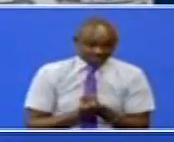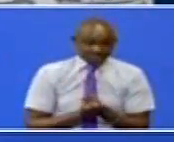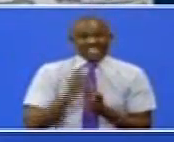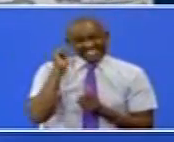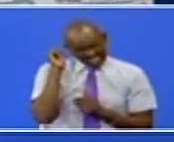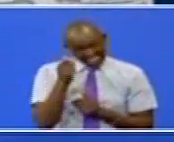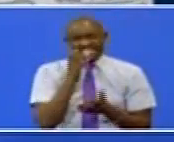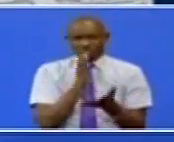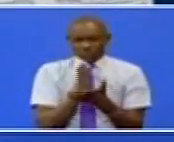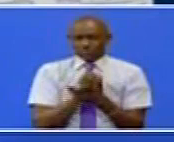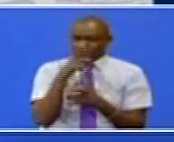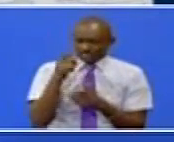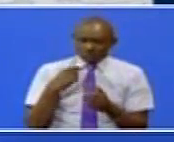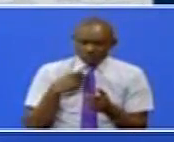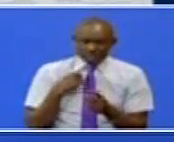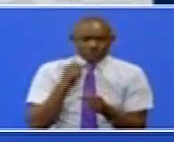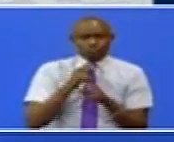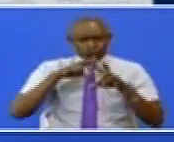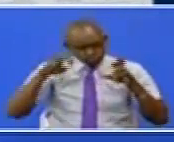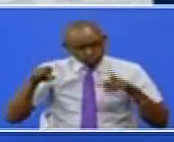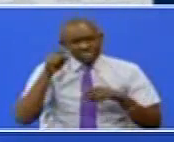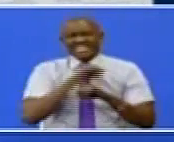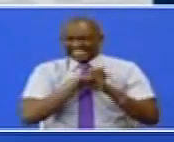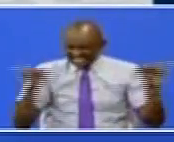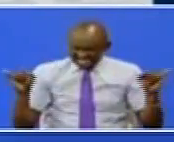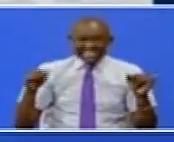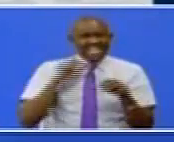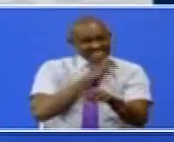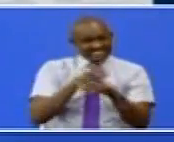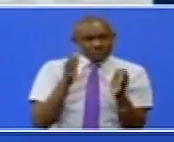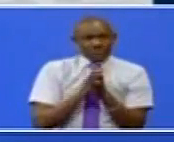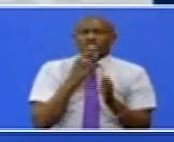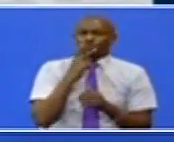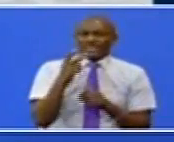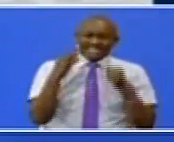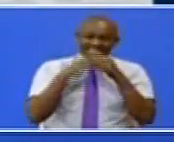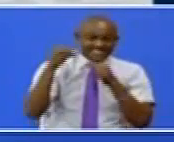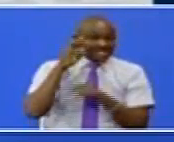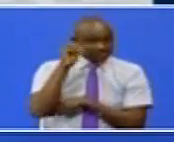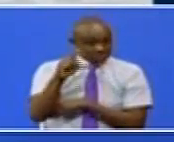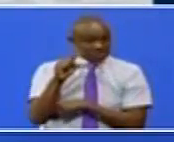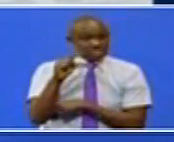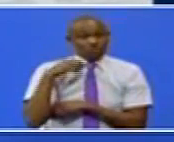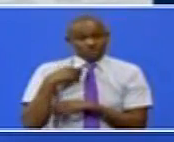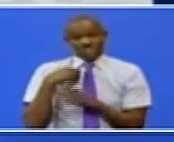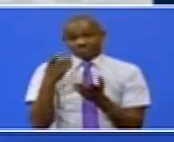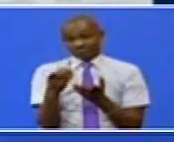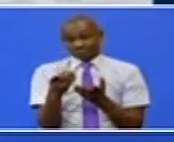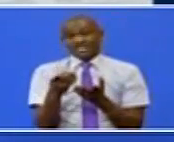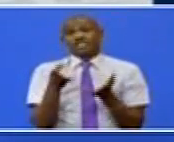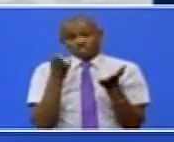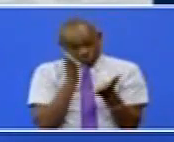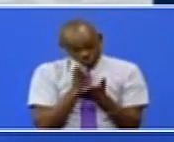is among countries taking a lead in exploration of clean energy, with at least 280 megawatts of geothermal power